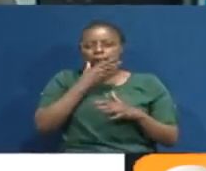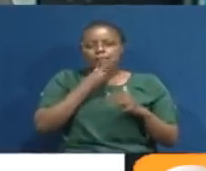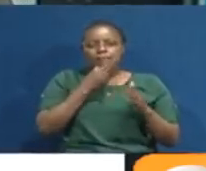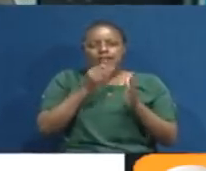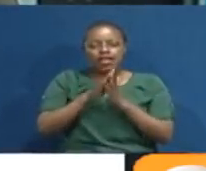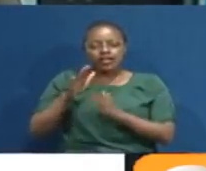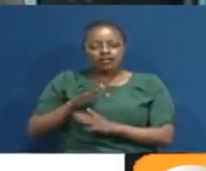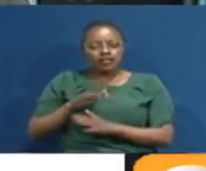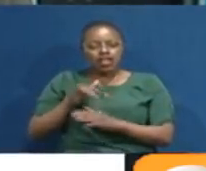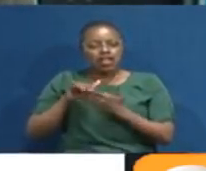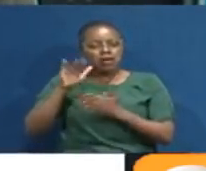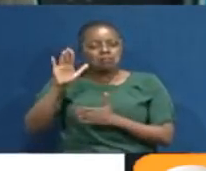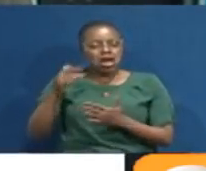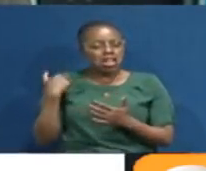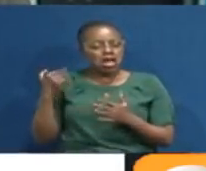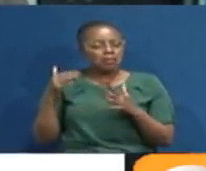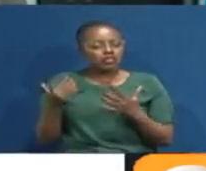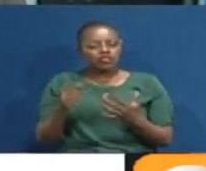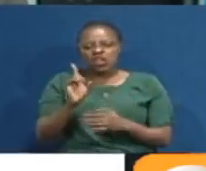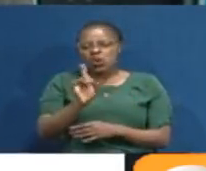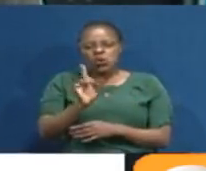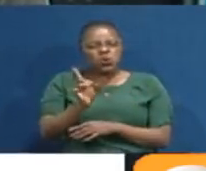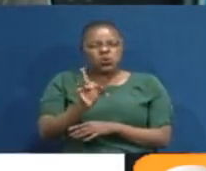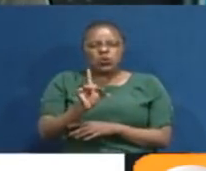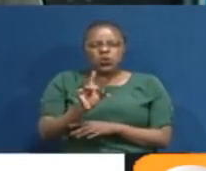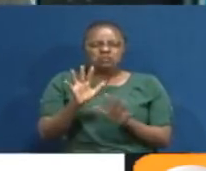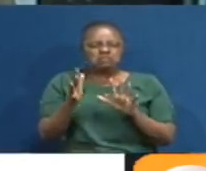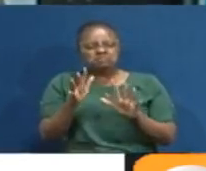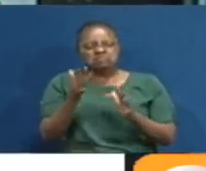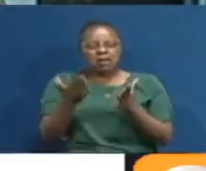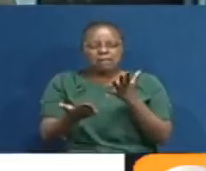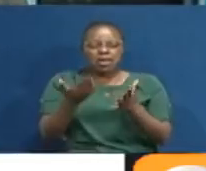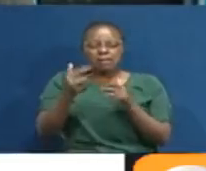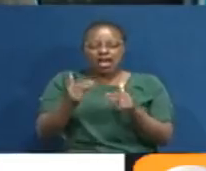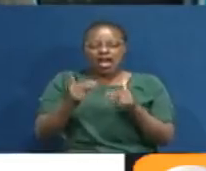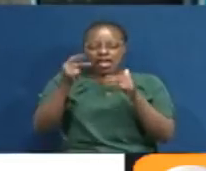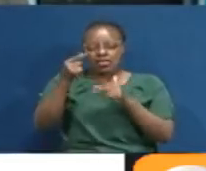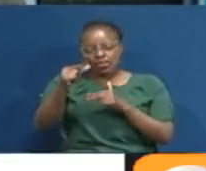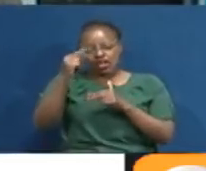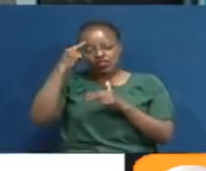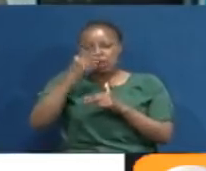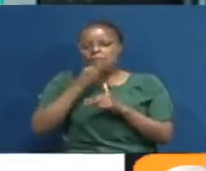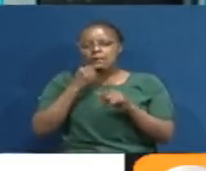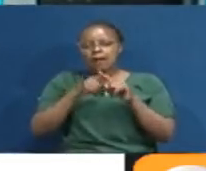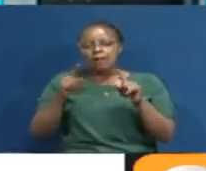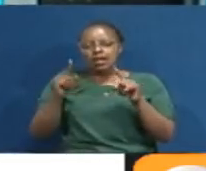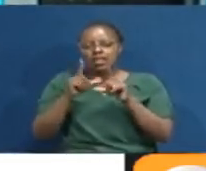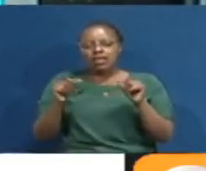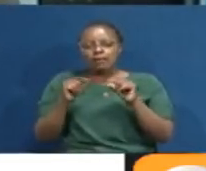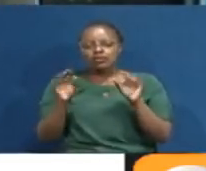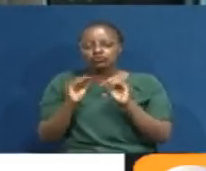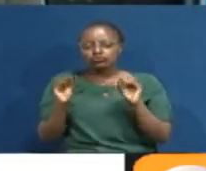and female. And higher numbers? Not really. I mean, probably slightly higher among men, but it's not really the